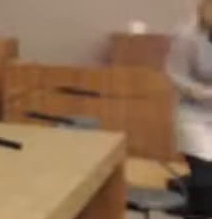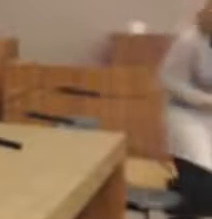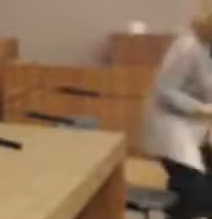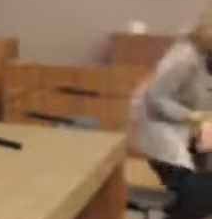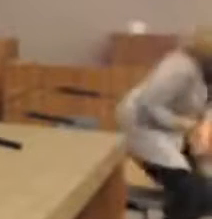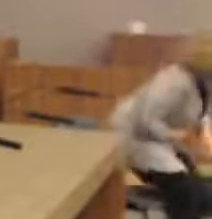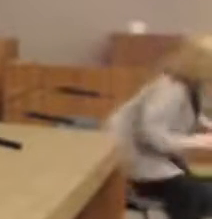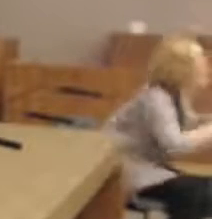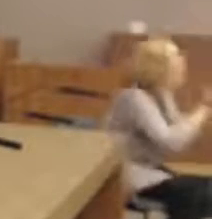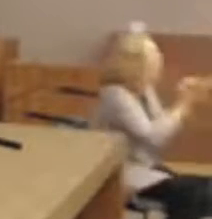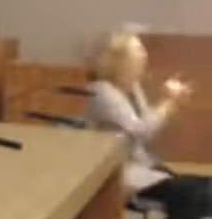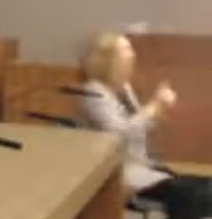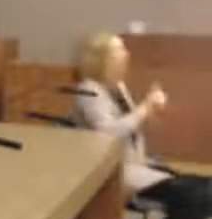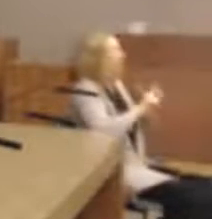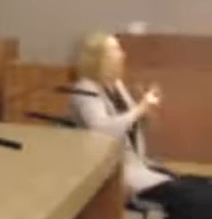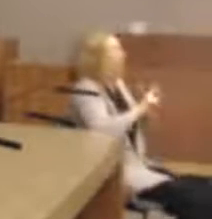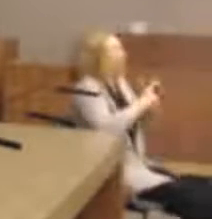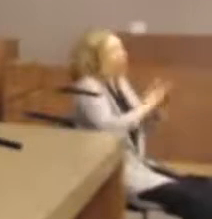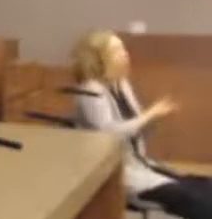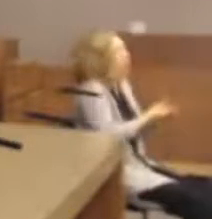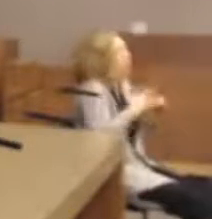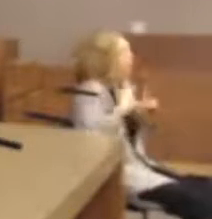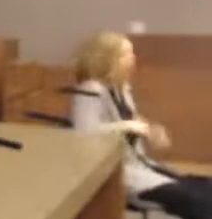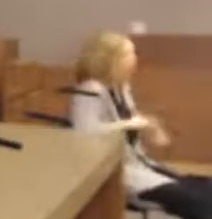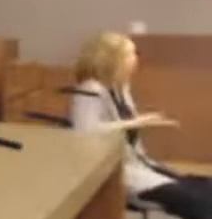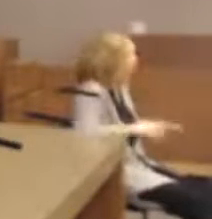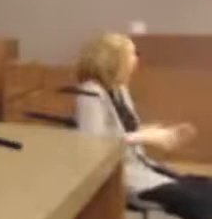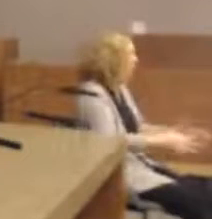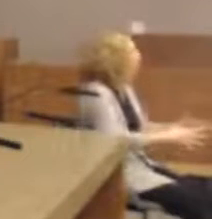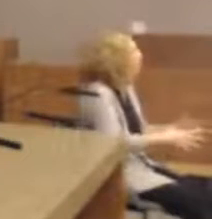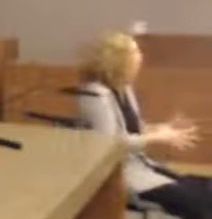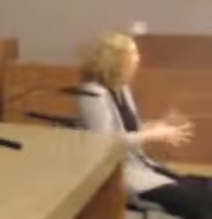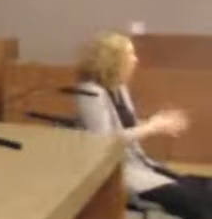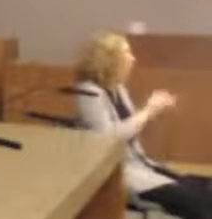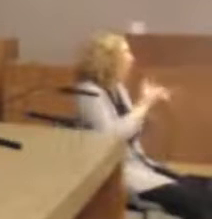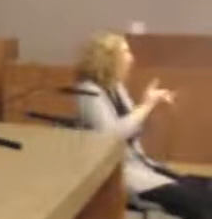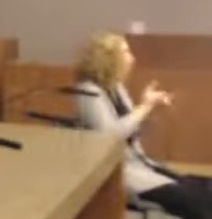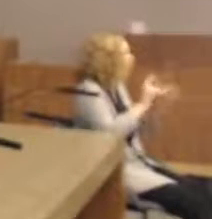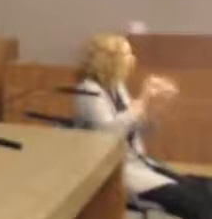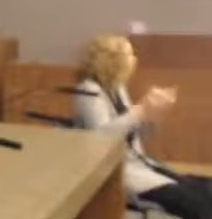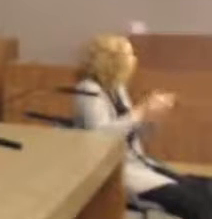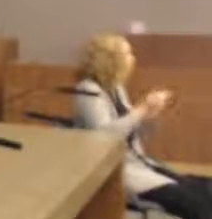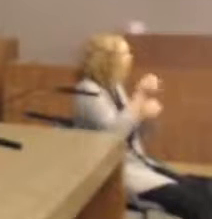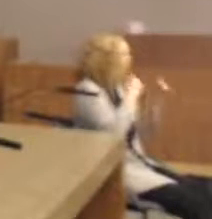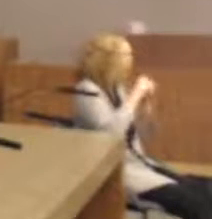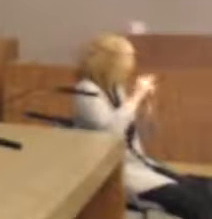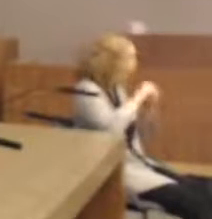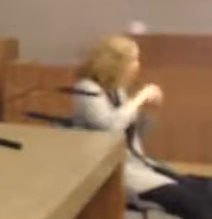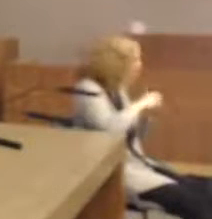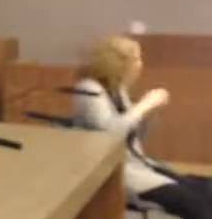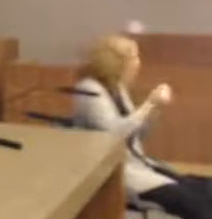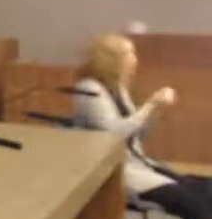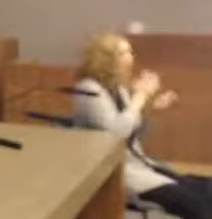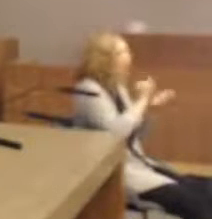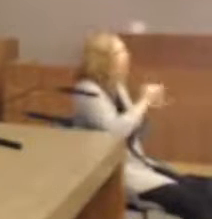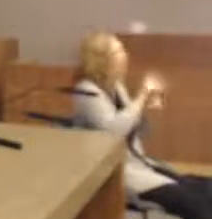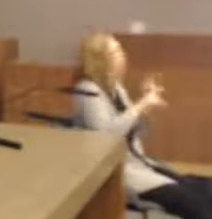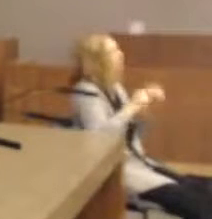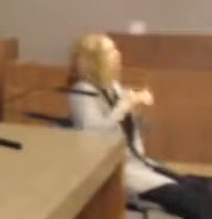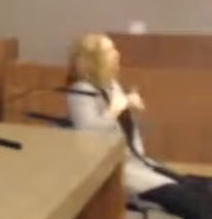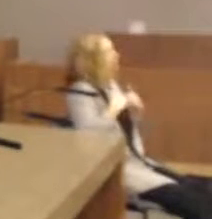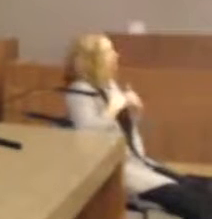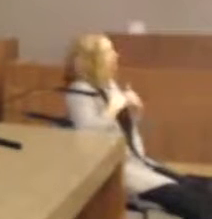Trauma doesn't make any of that stuff better. It makes that stuff, can make that stuff worse. Eating disorders, anything that people